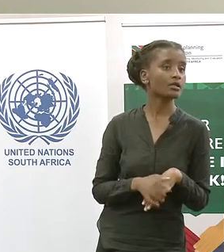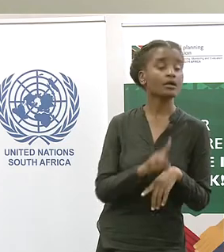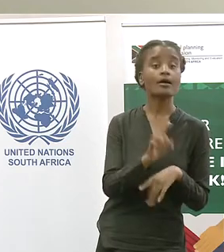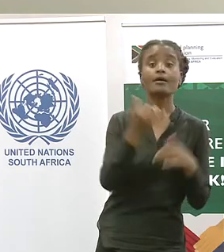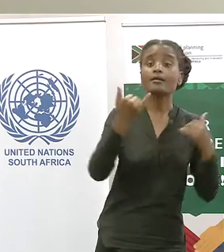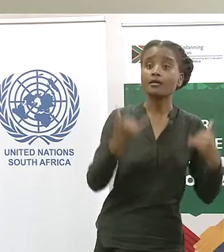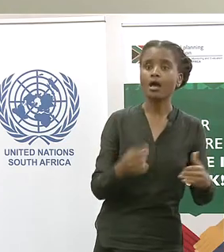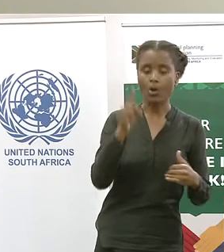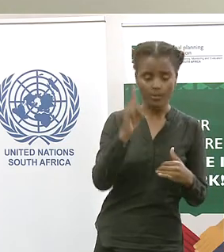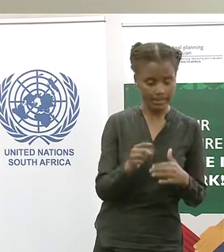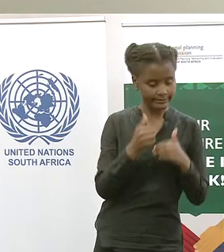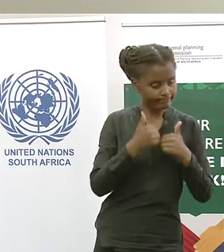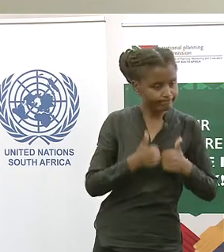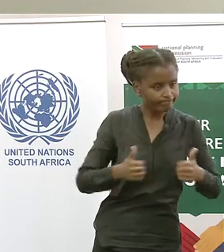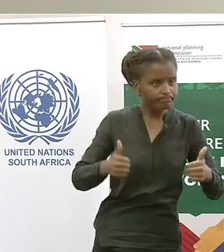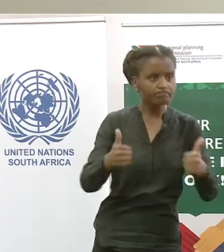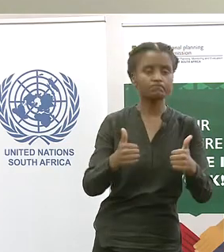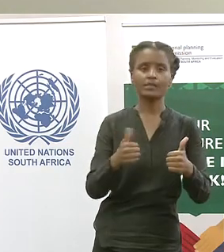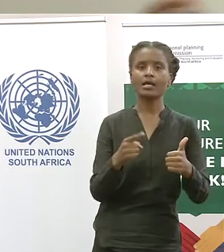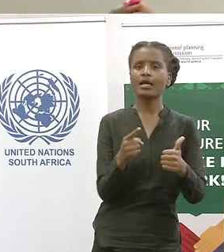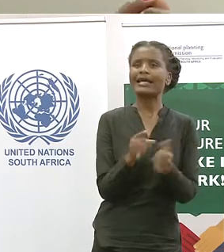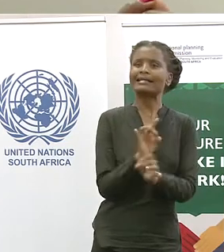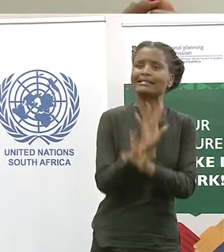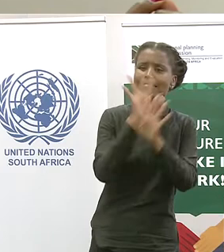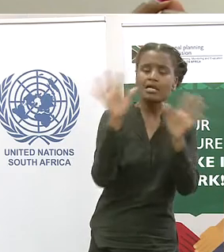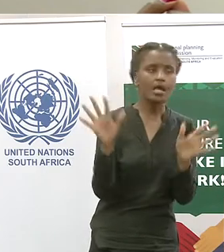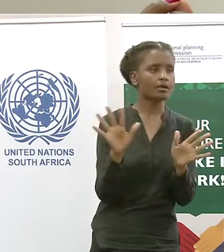and elicit very clearly and specifically